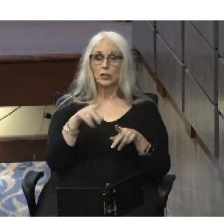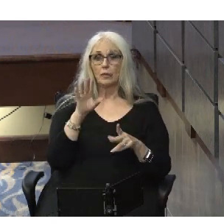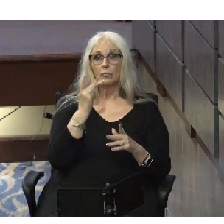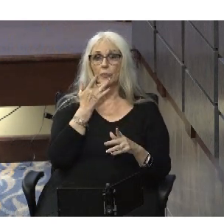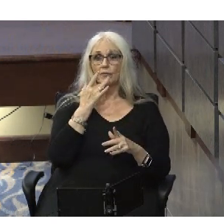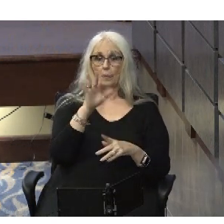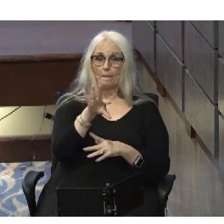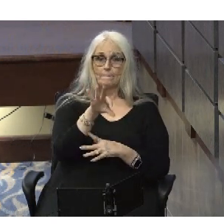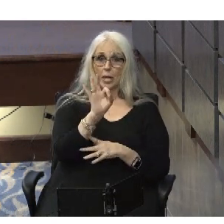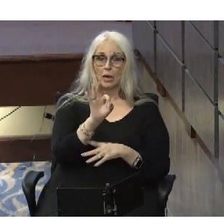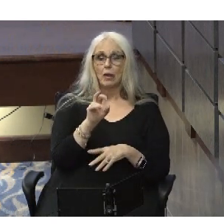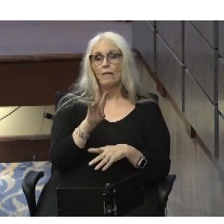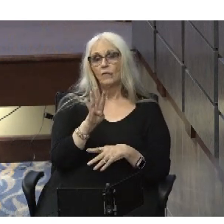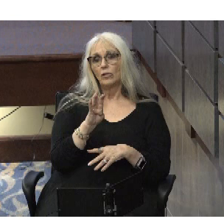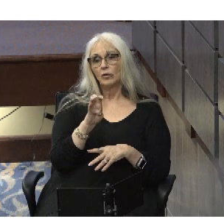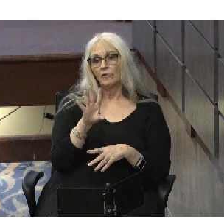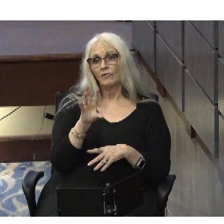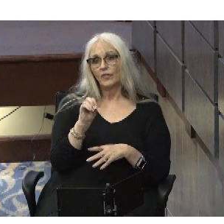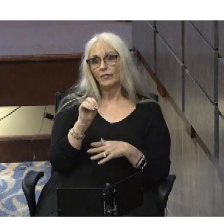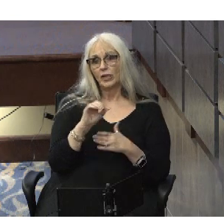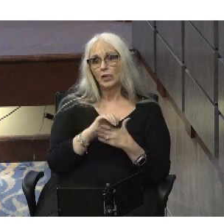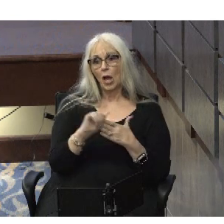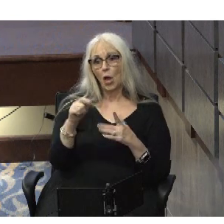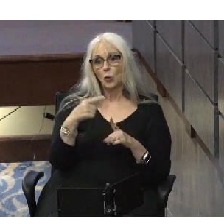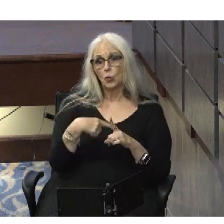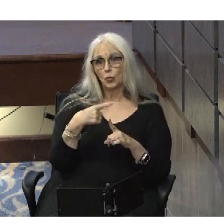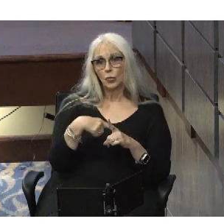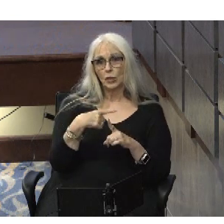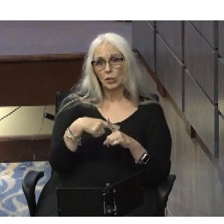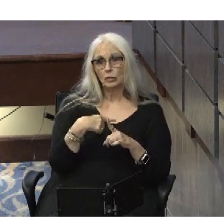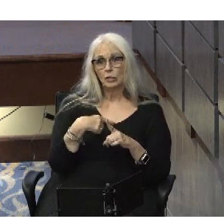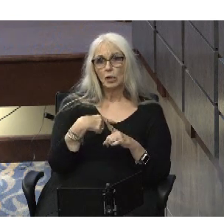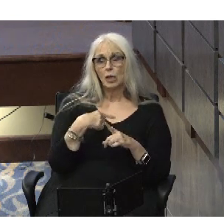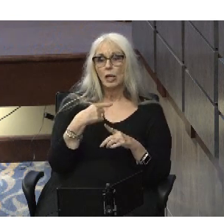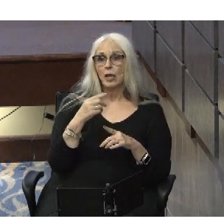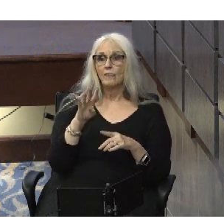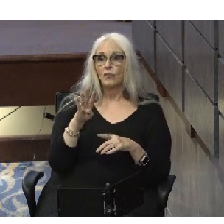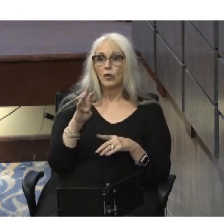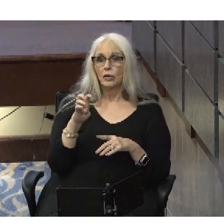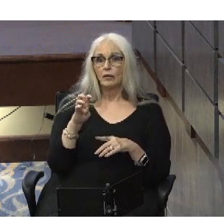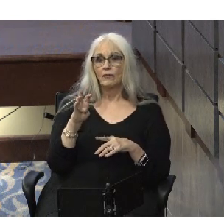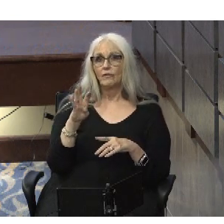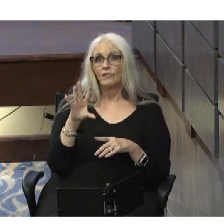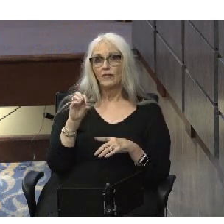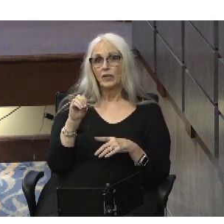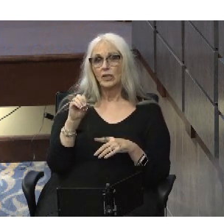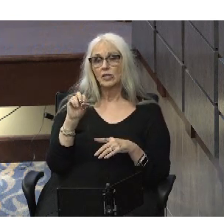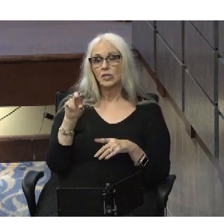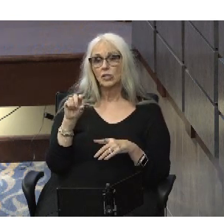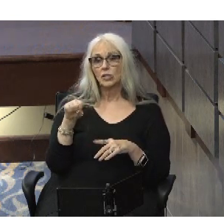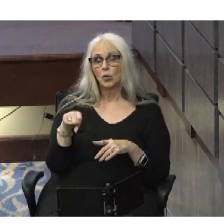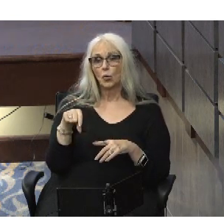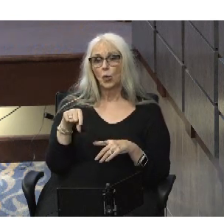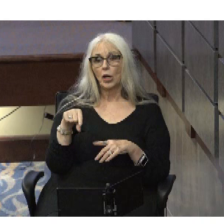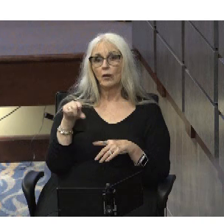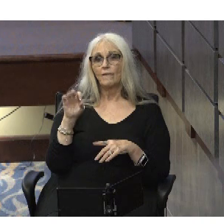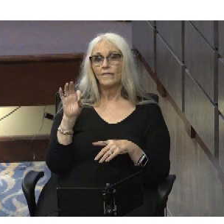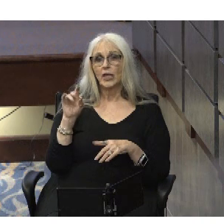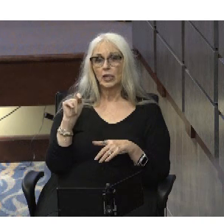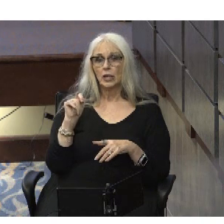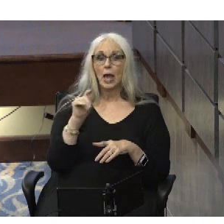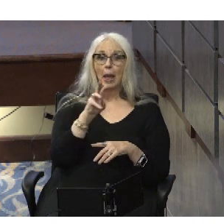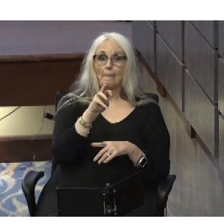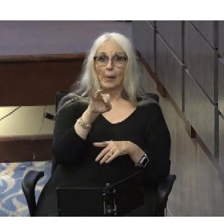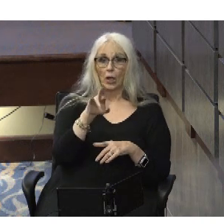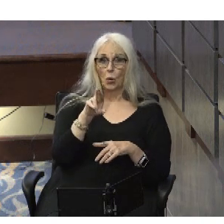a $450 rental rate for those park model homes that you see at about 450 square feet. For the micro homes, you're looking anywhere between,